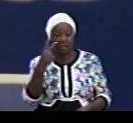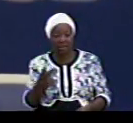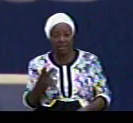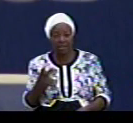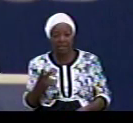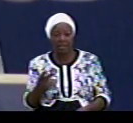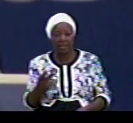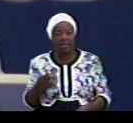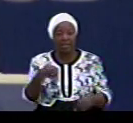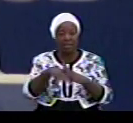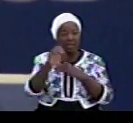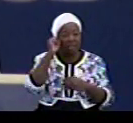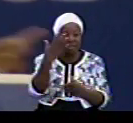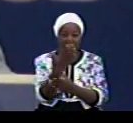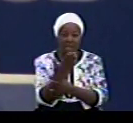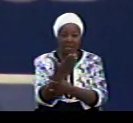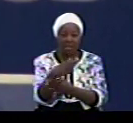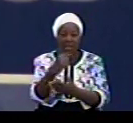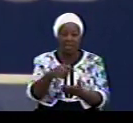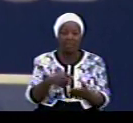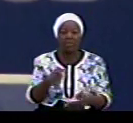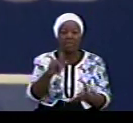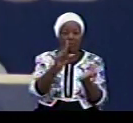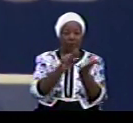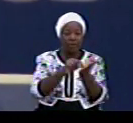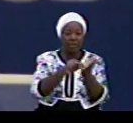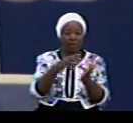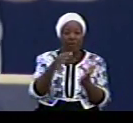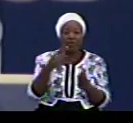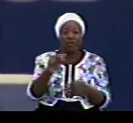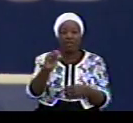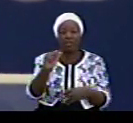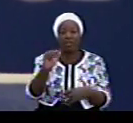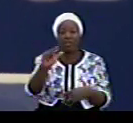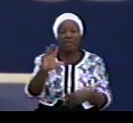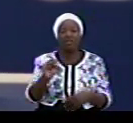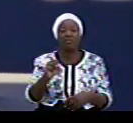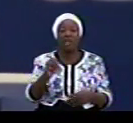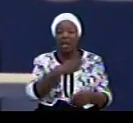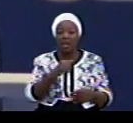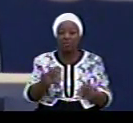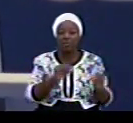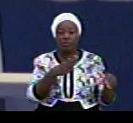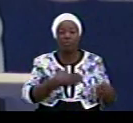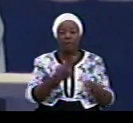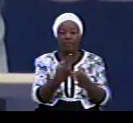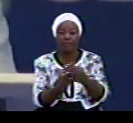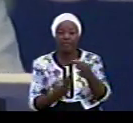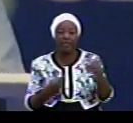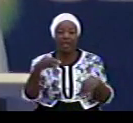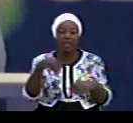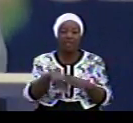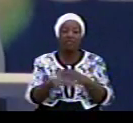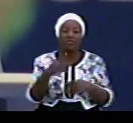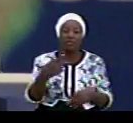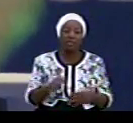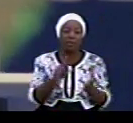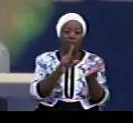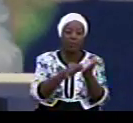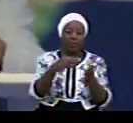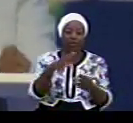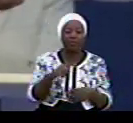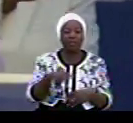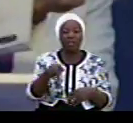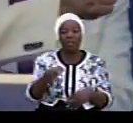hands the print of the nails, and put my finger into the print of the nails,